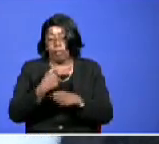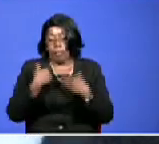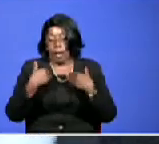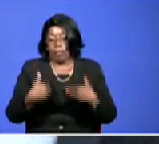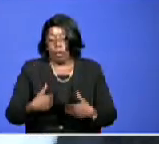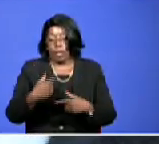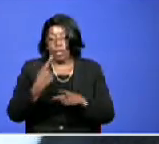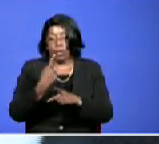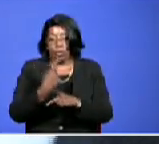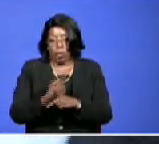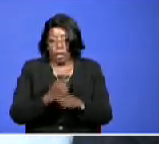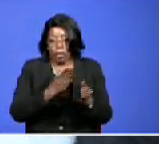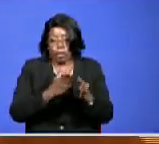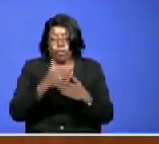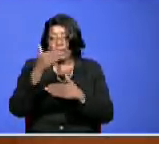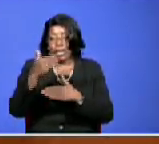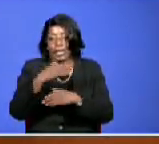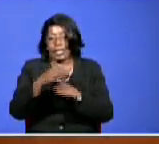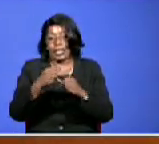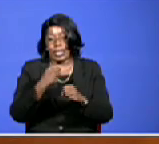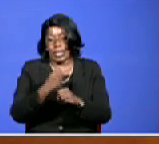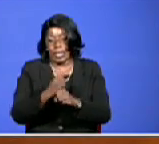and just be prepared for next year.